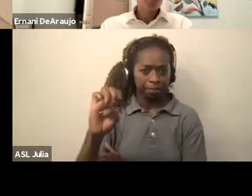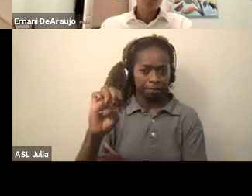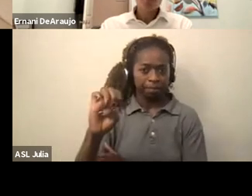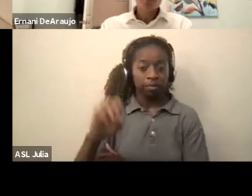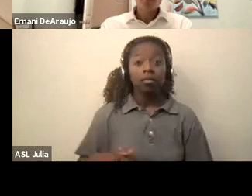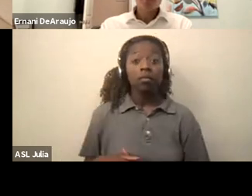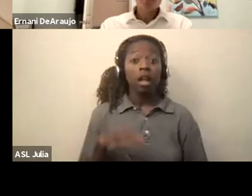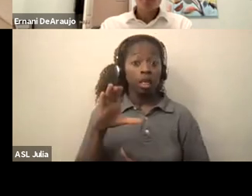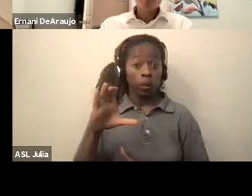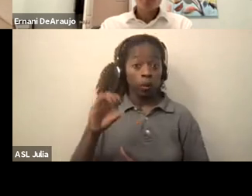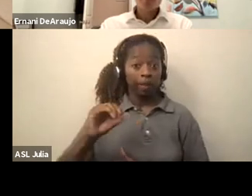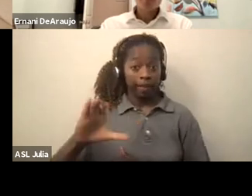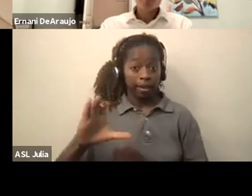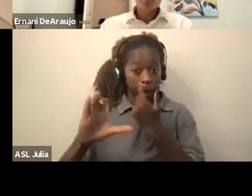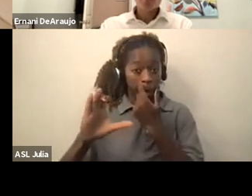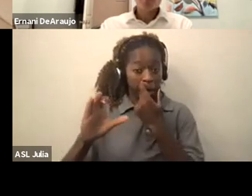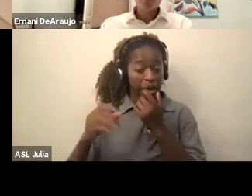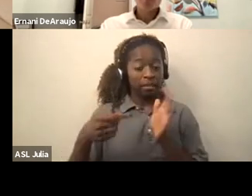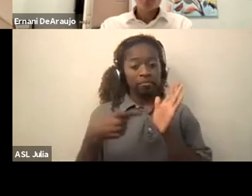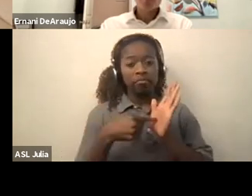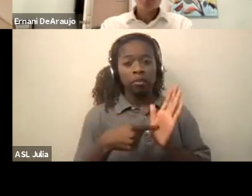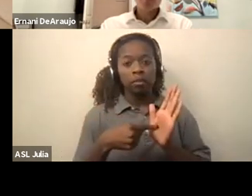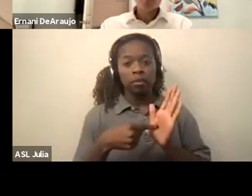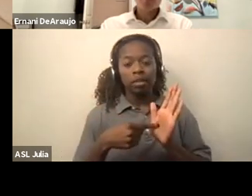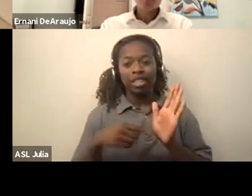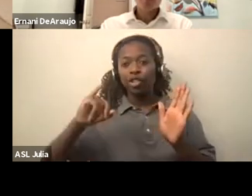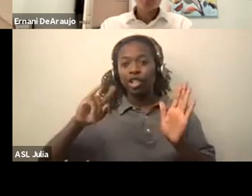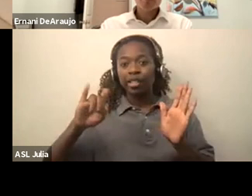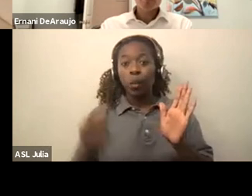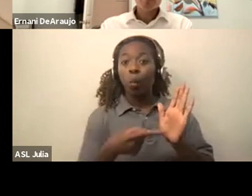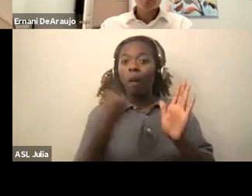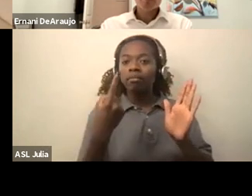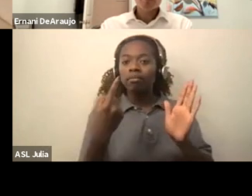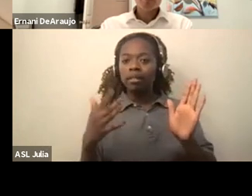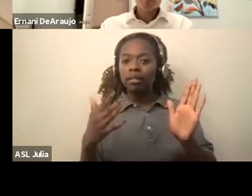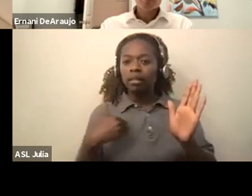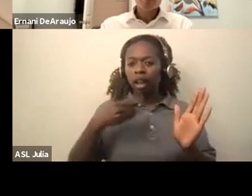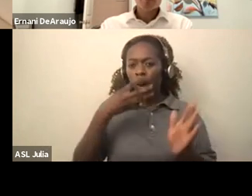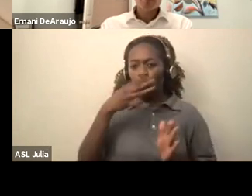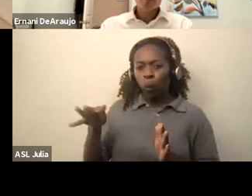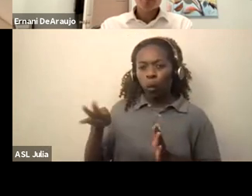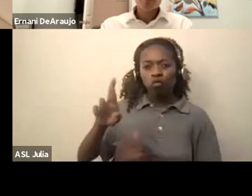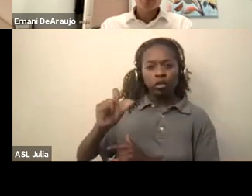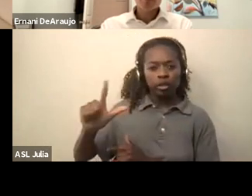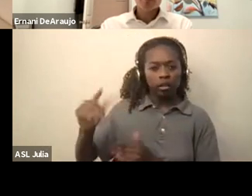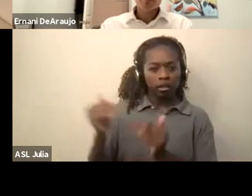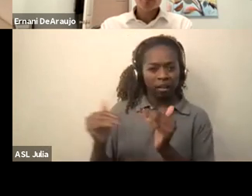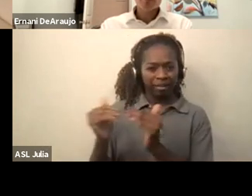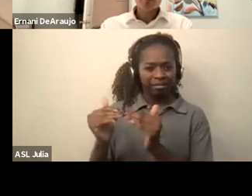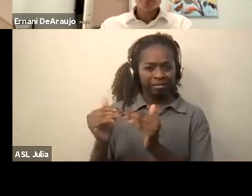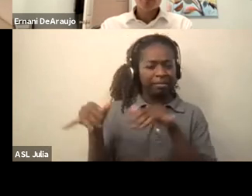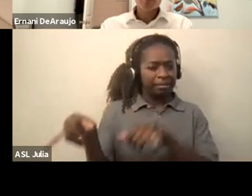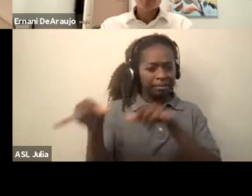mentions restorative justice just once and ignores the racial equity tool that is akin to